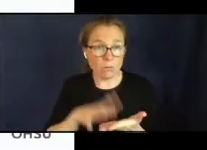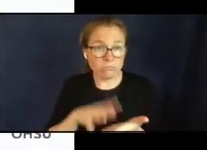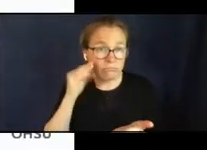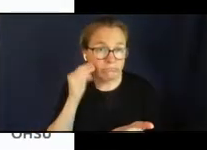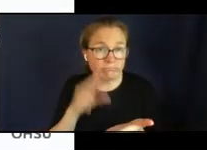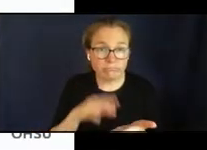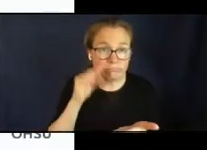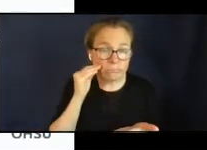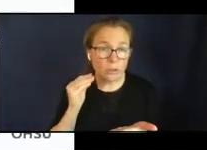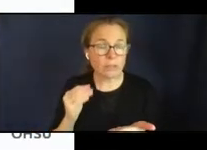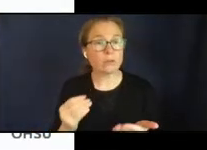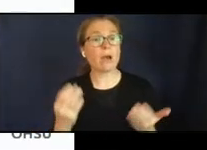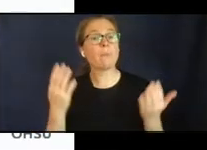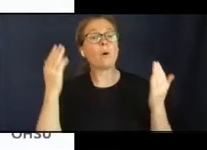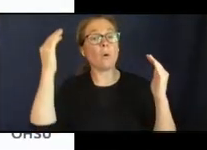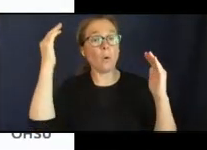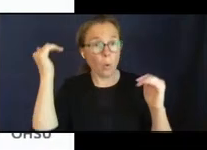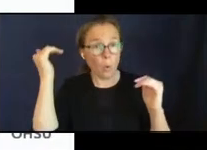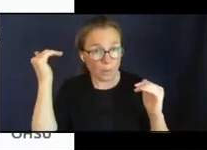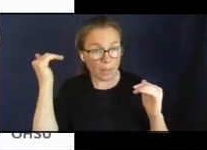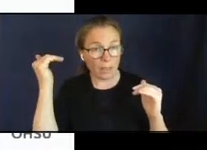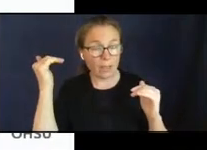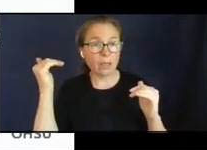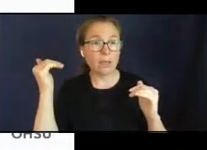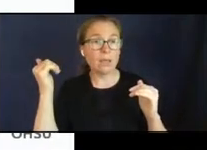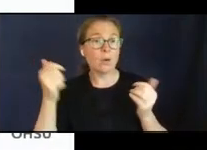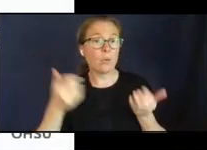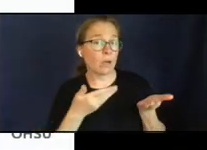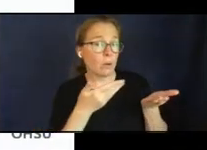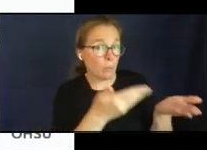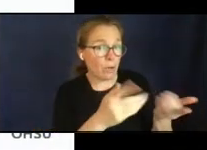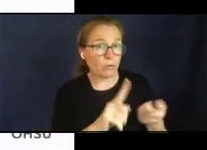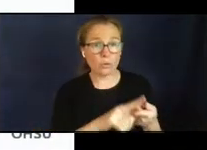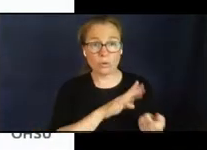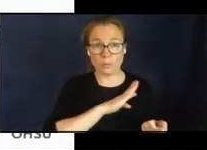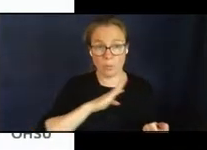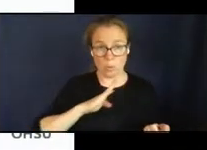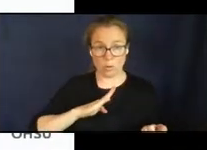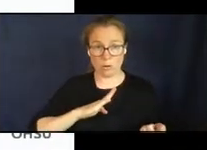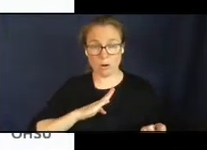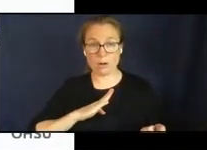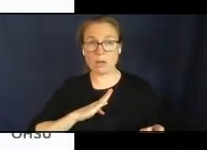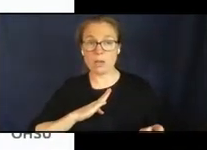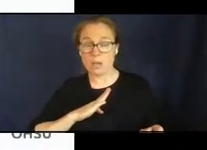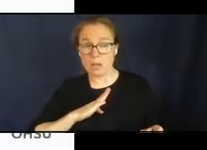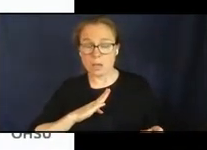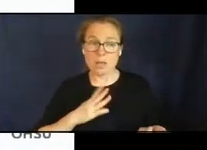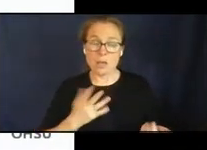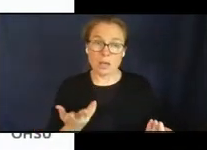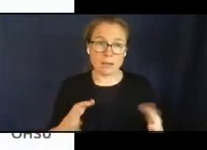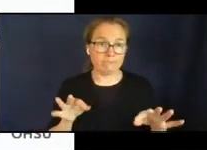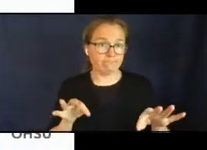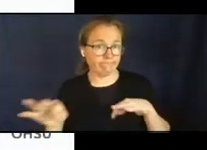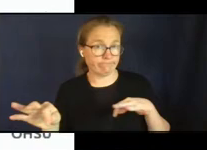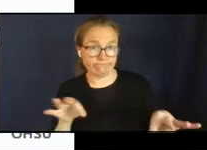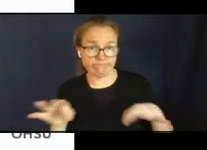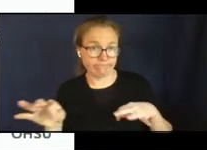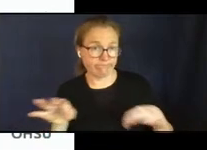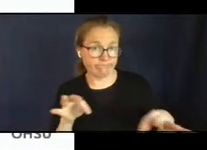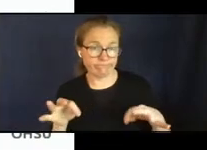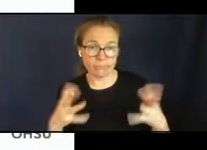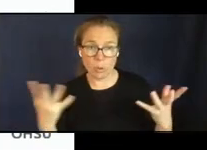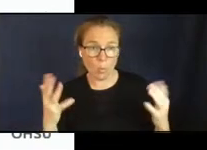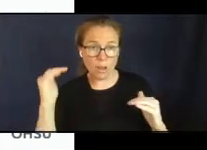back to the board and give a much better sense of what that gap, if any, is.